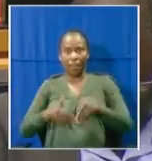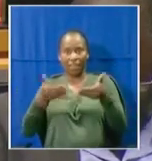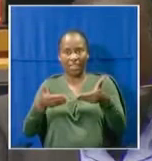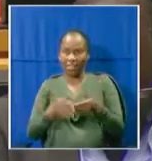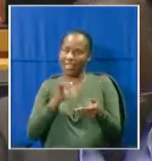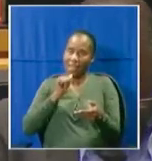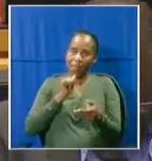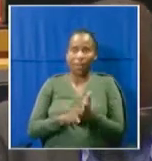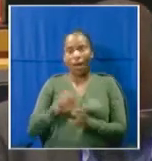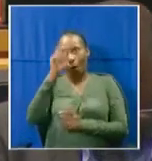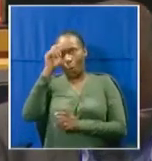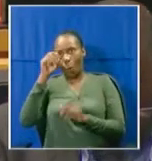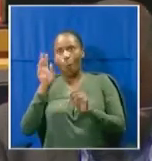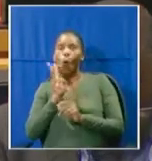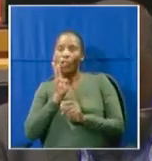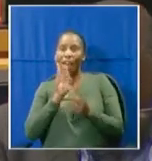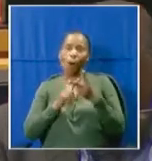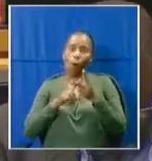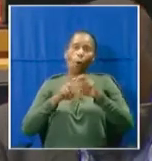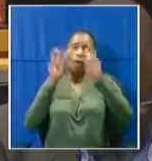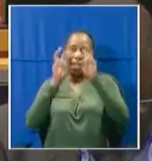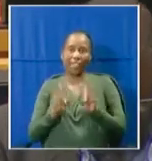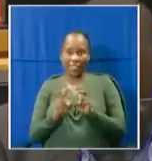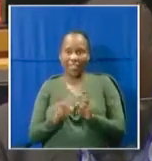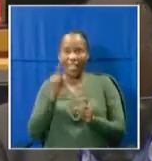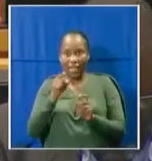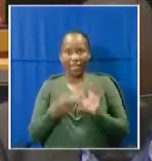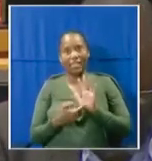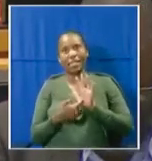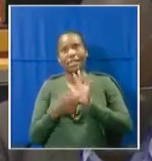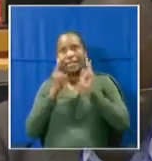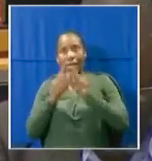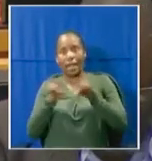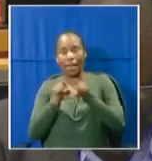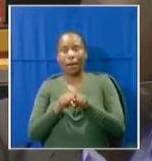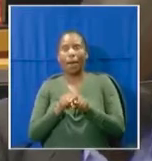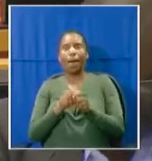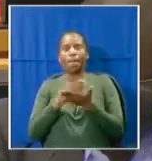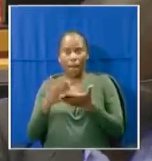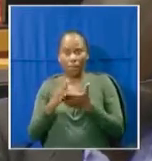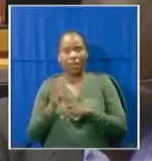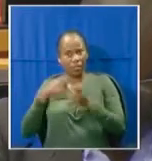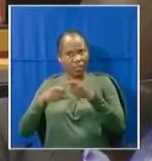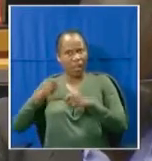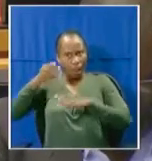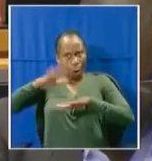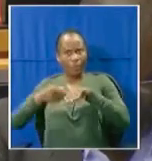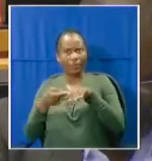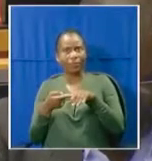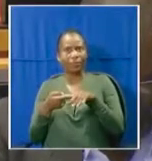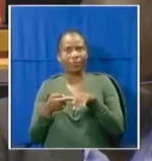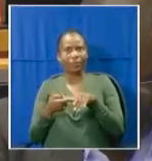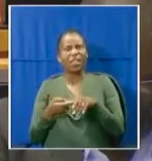the bulk service providers, and that is seen as part, they then sell it on. Is it not possible, the fact that they are